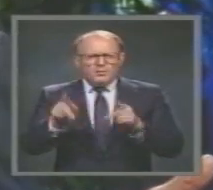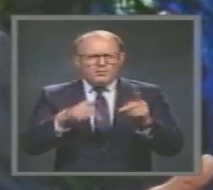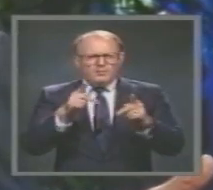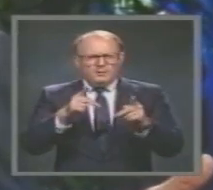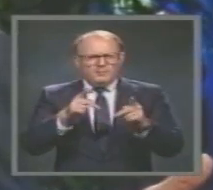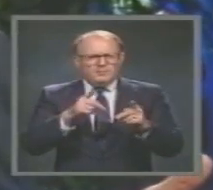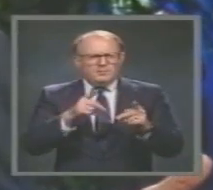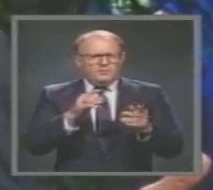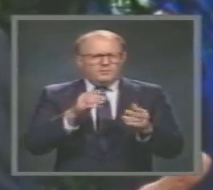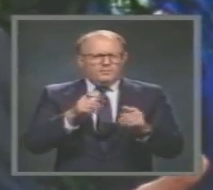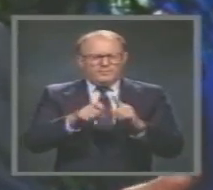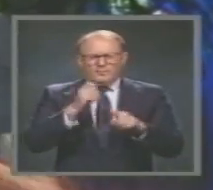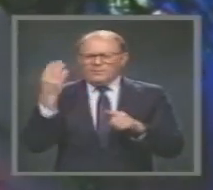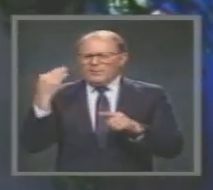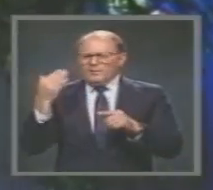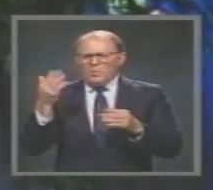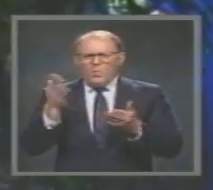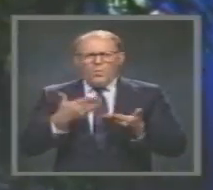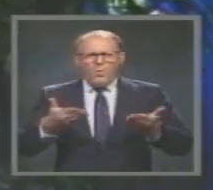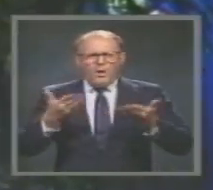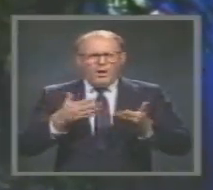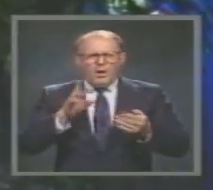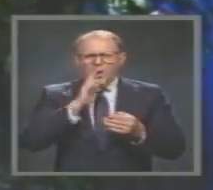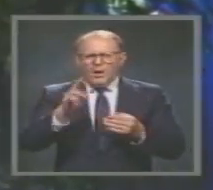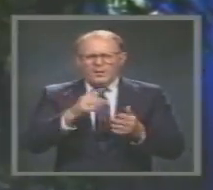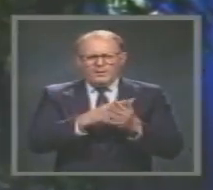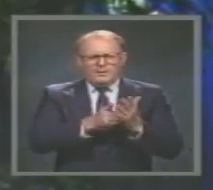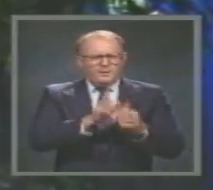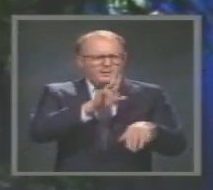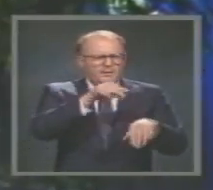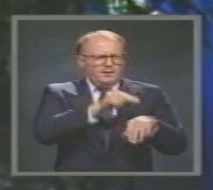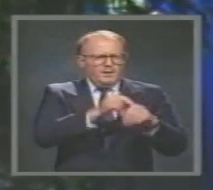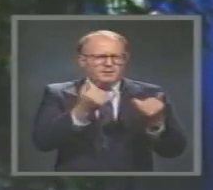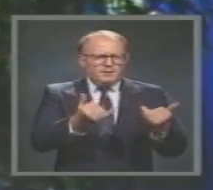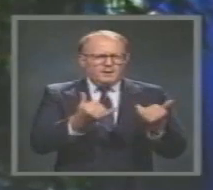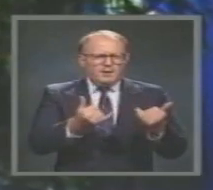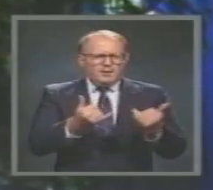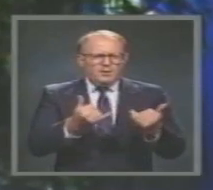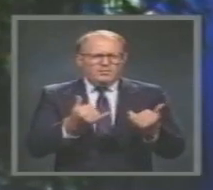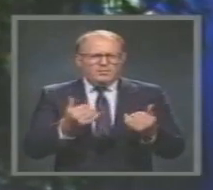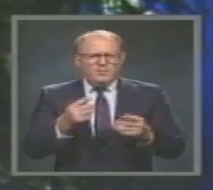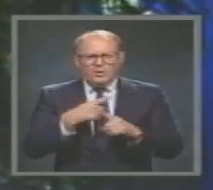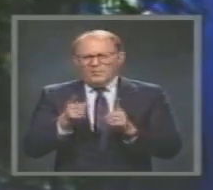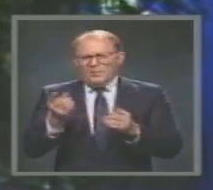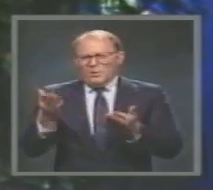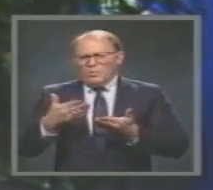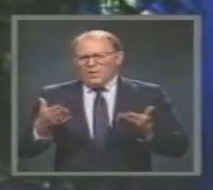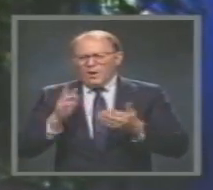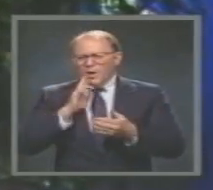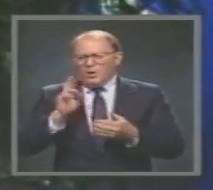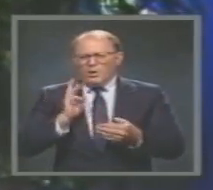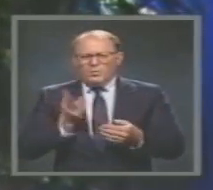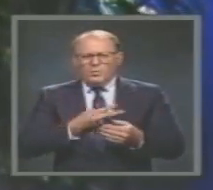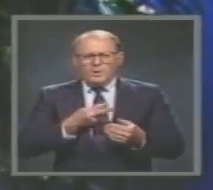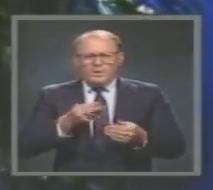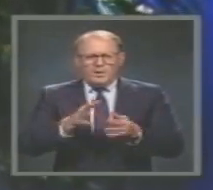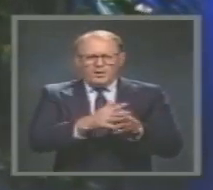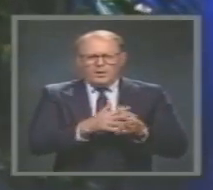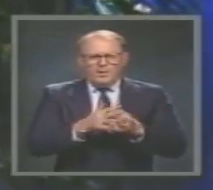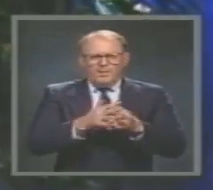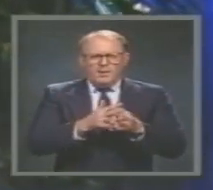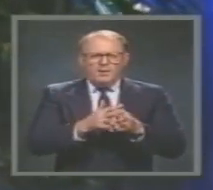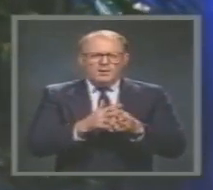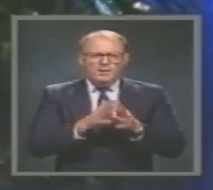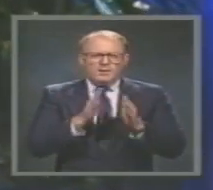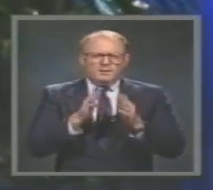now? But who are we Americans to point a finger of scorn? Since Roe versus Wade in